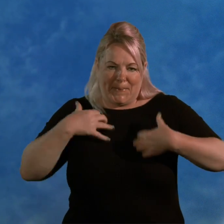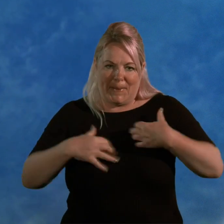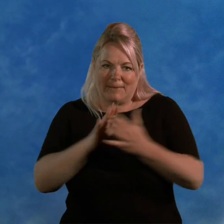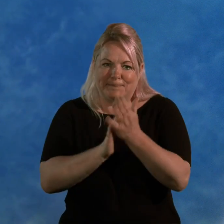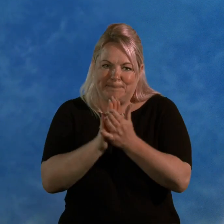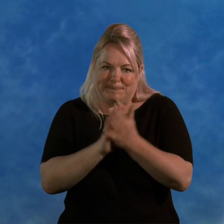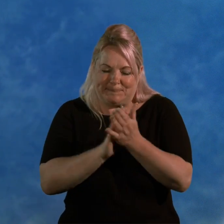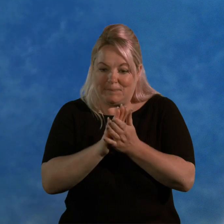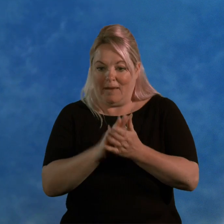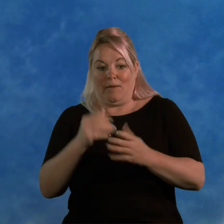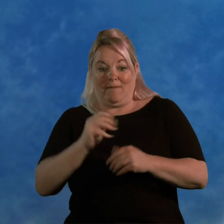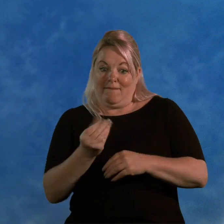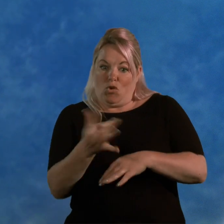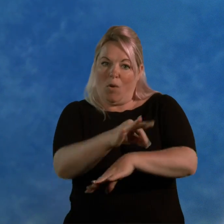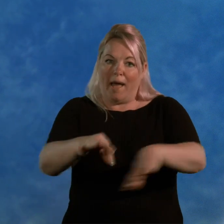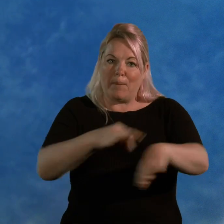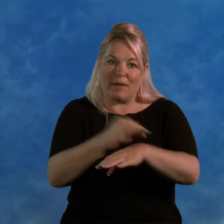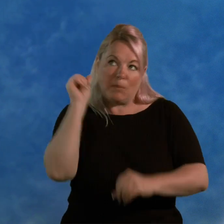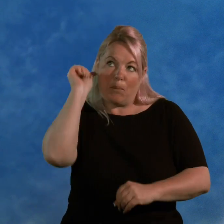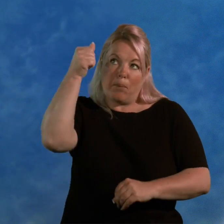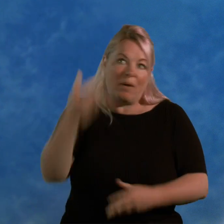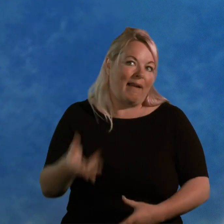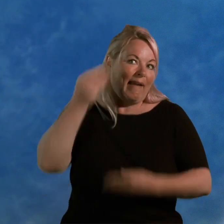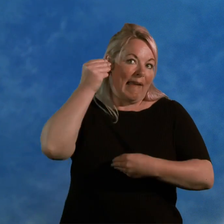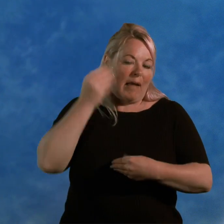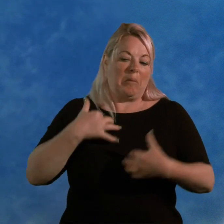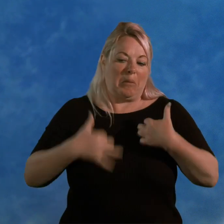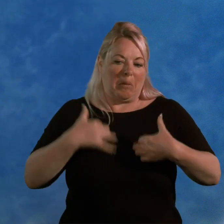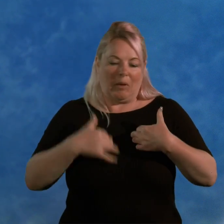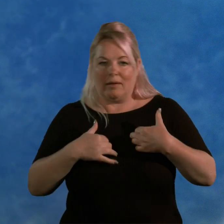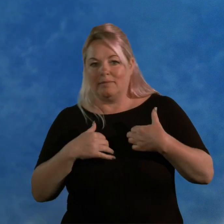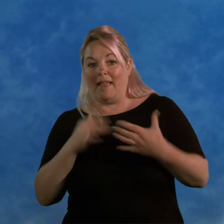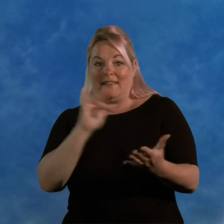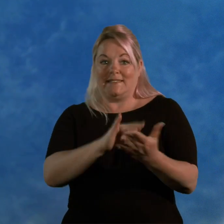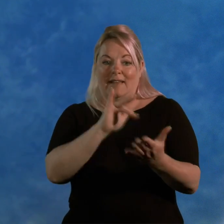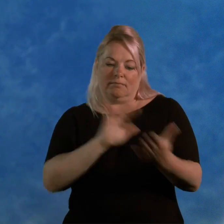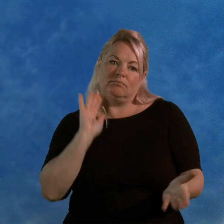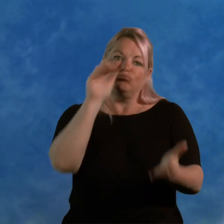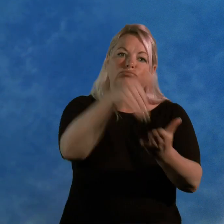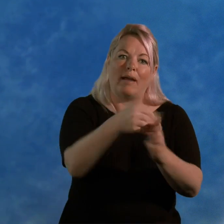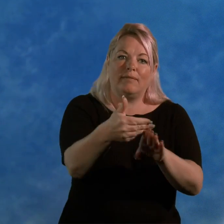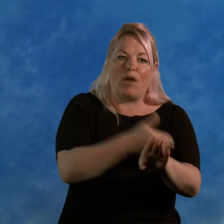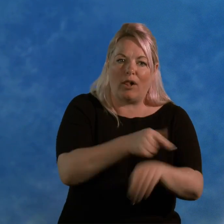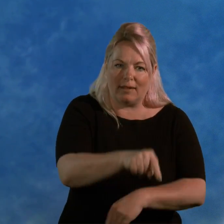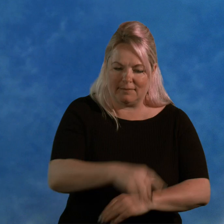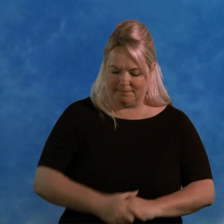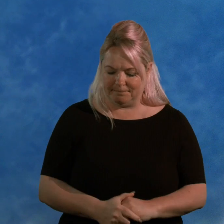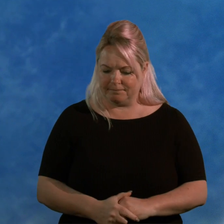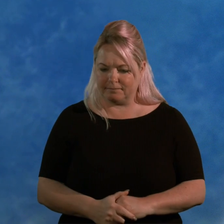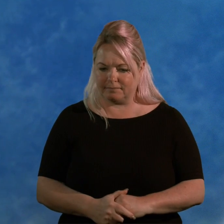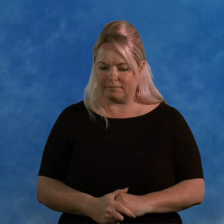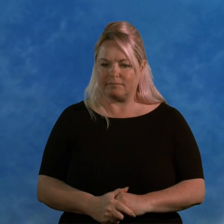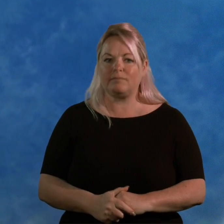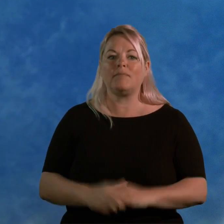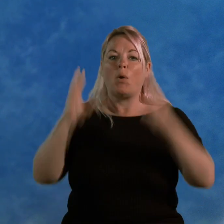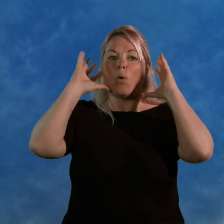prospect of within a few hours being able to hear again. And we arrived at the centre quite early. We